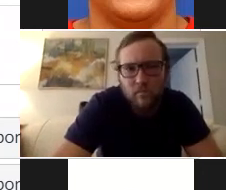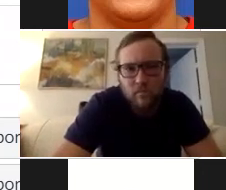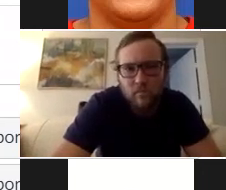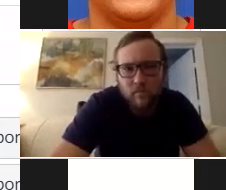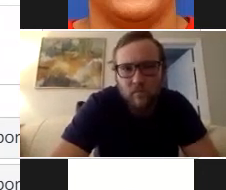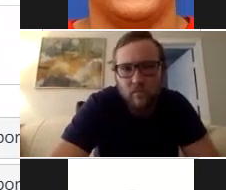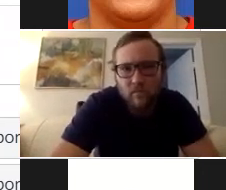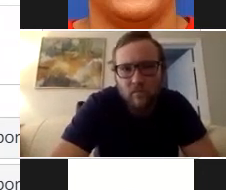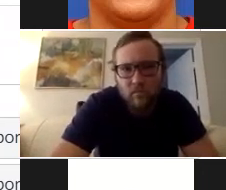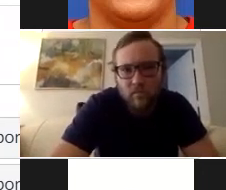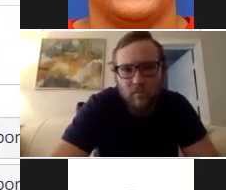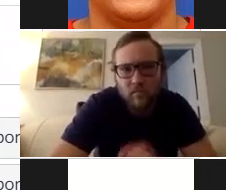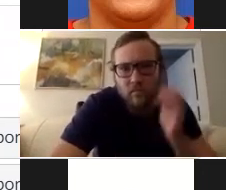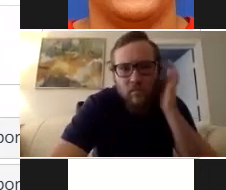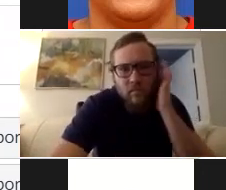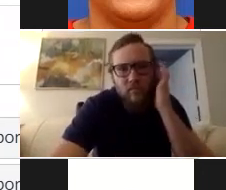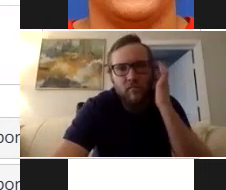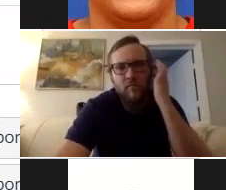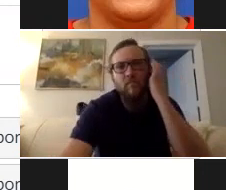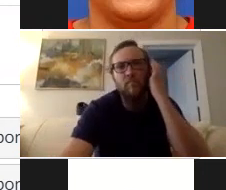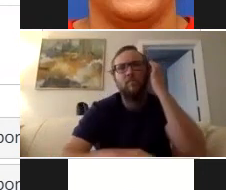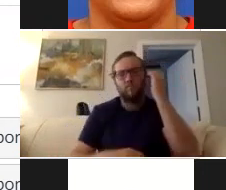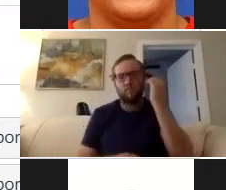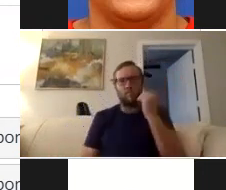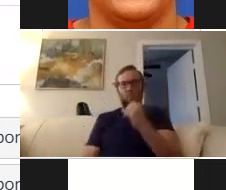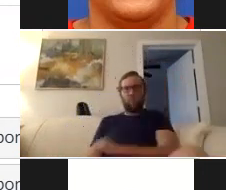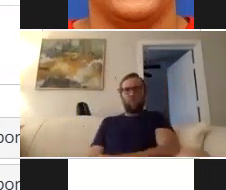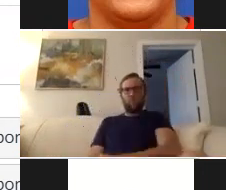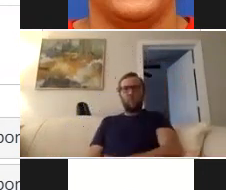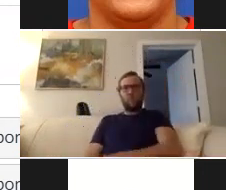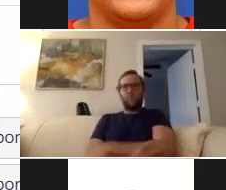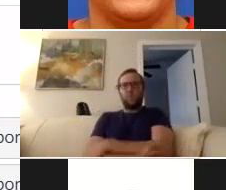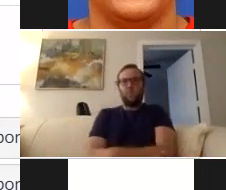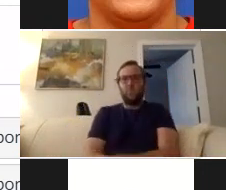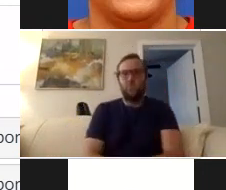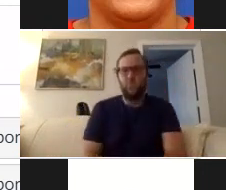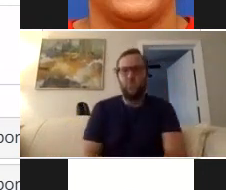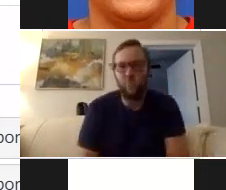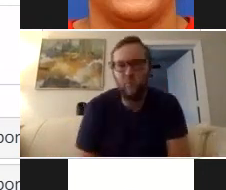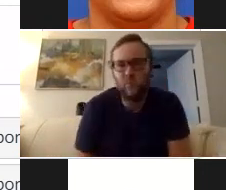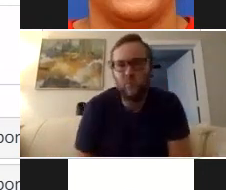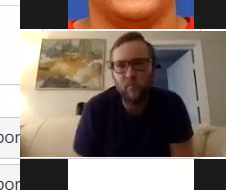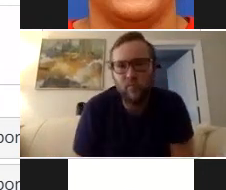you can actually see it. Yes. See it. Thank you very much.